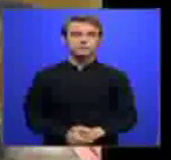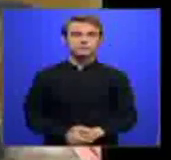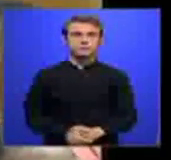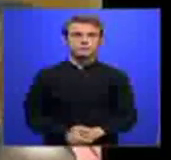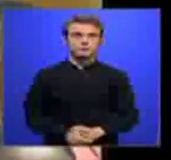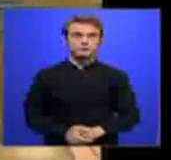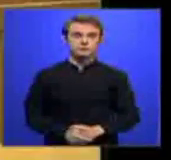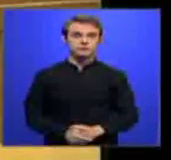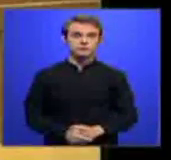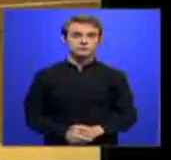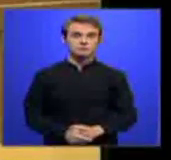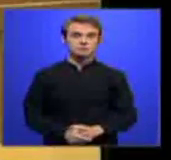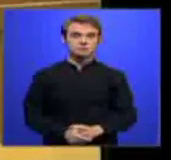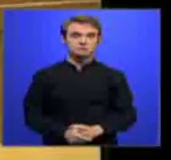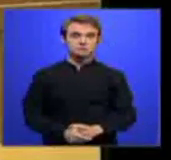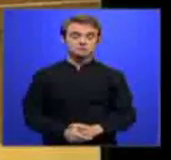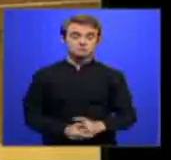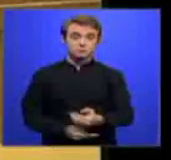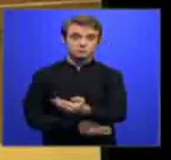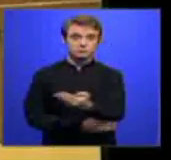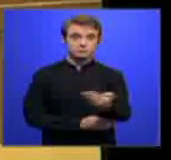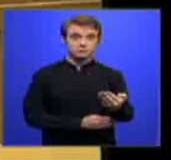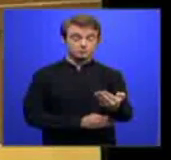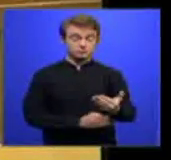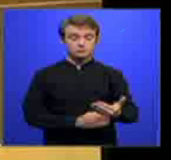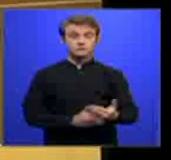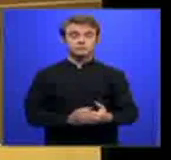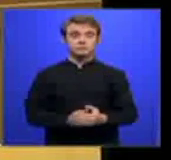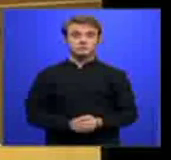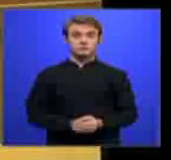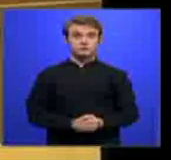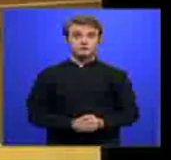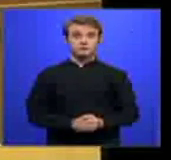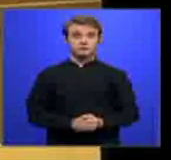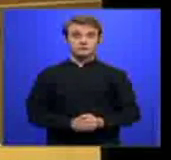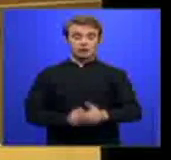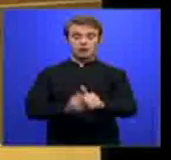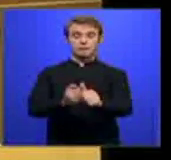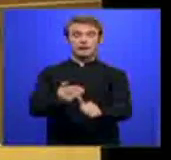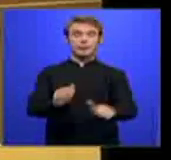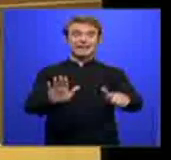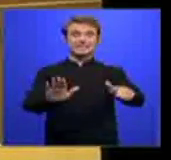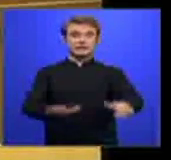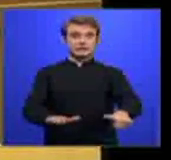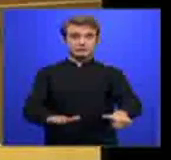Compatriots and friends, in June, we will mark the